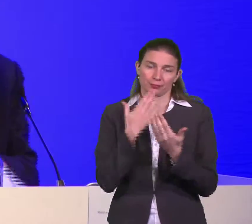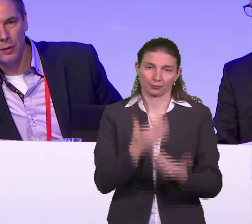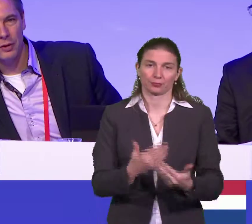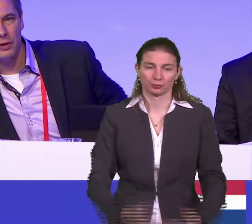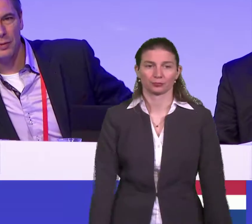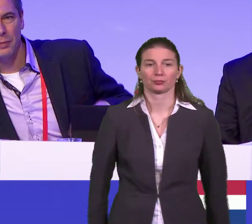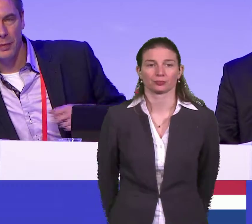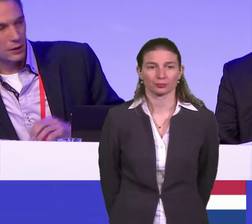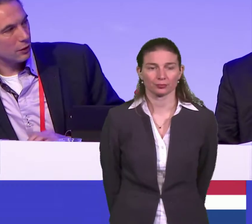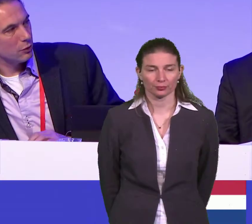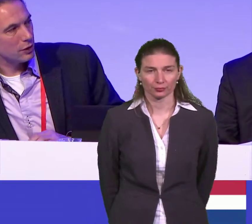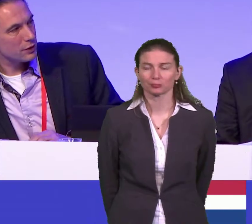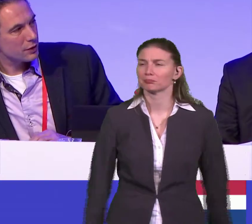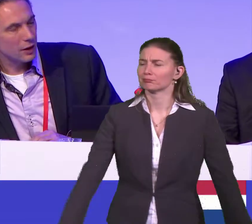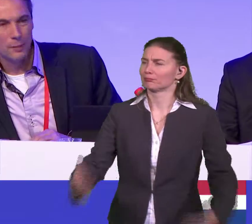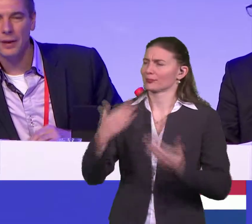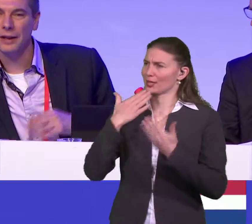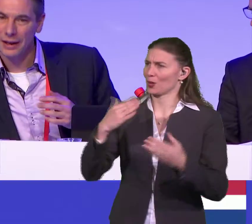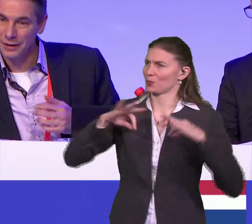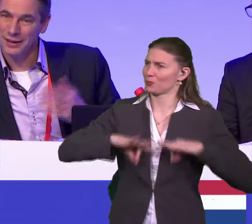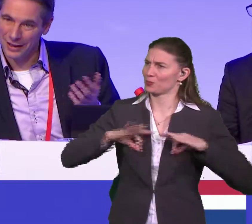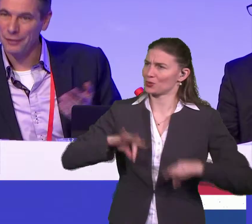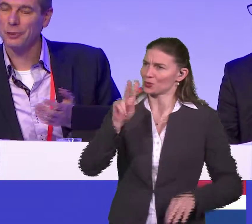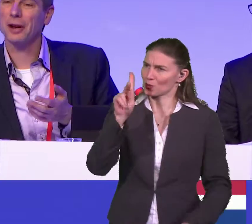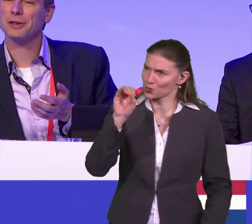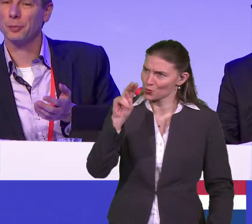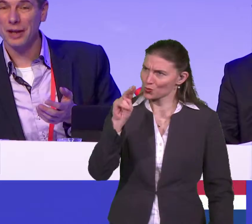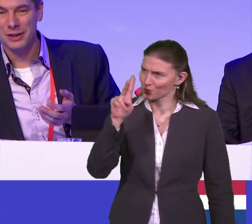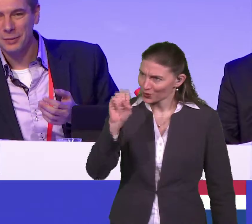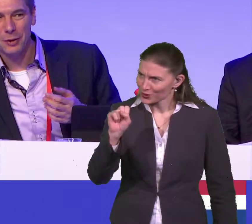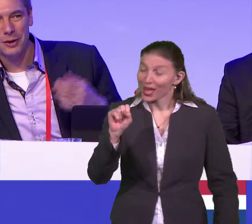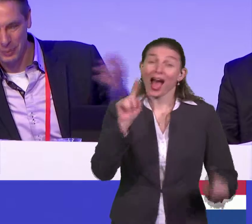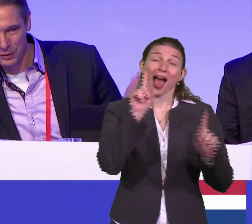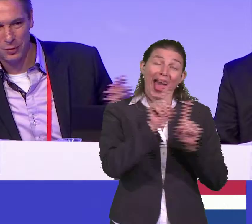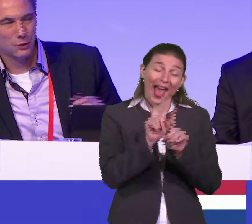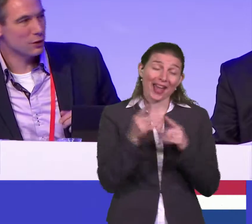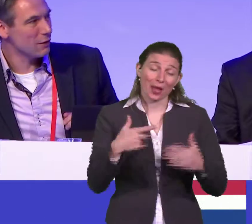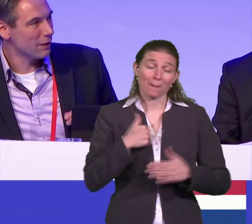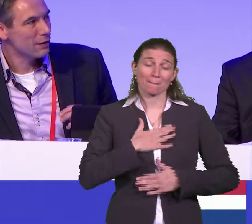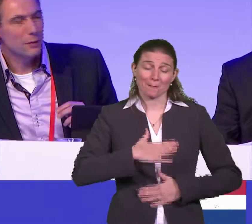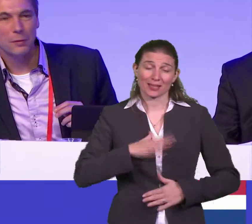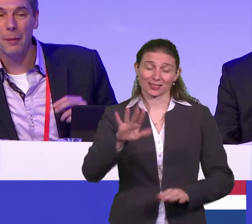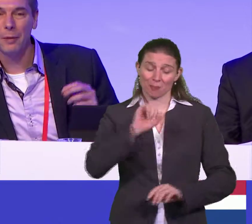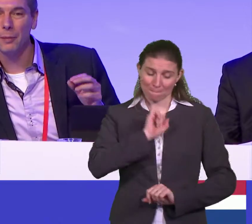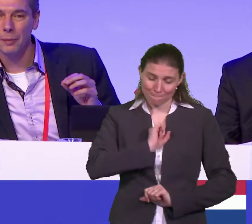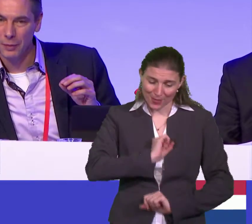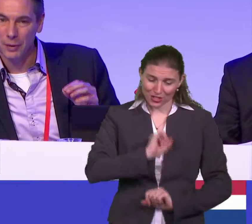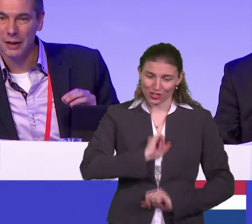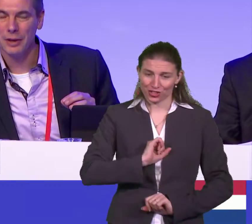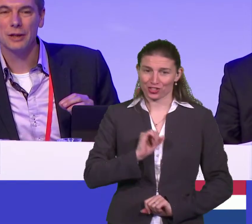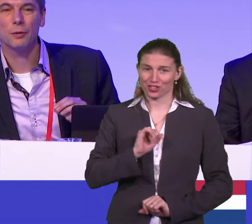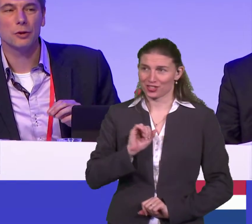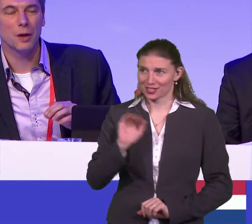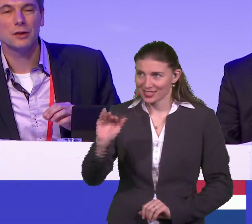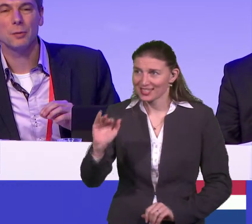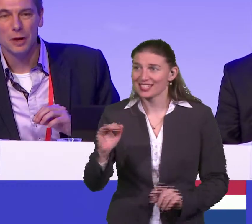Thank you very much, Minister Koenders. And then I have to ask your patience, because Ms. Georgieva